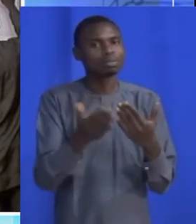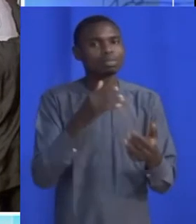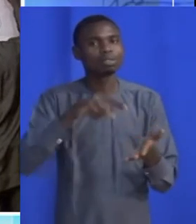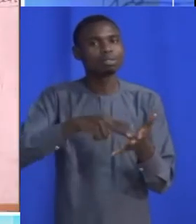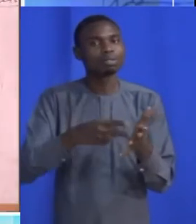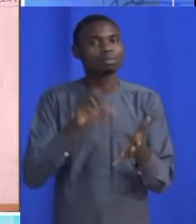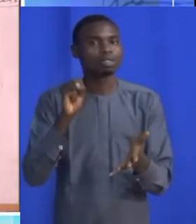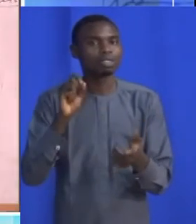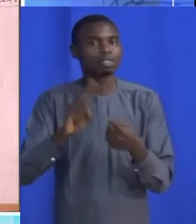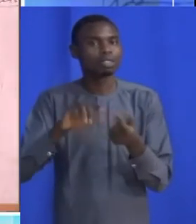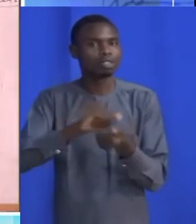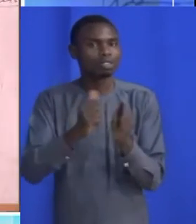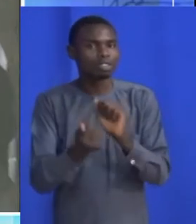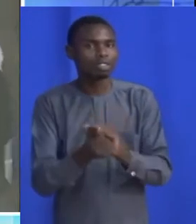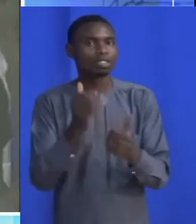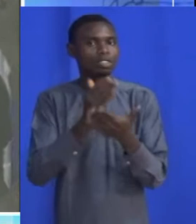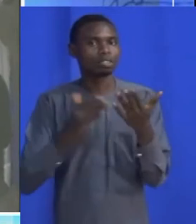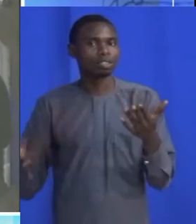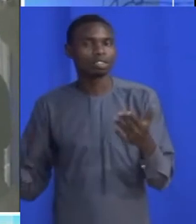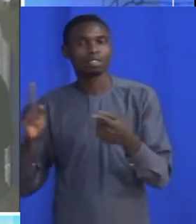Senate president.